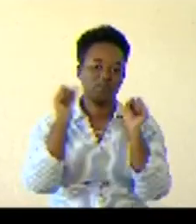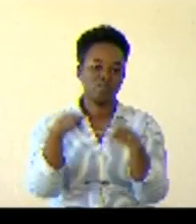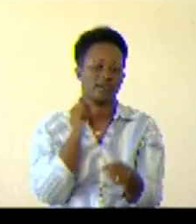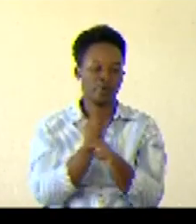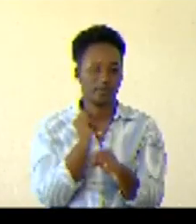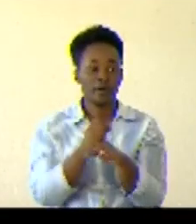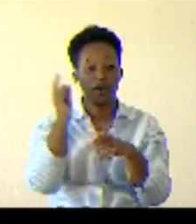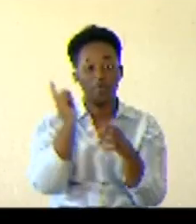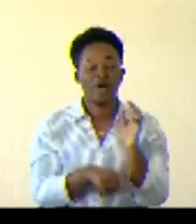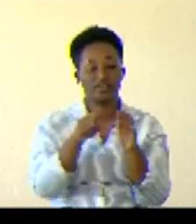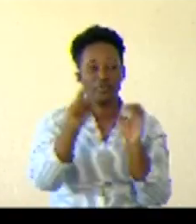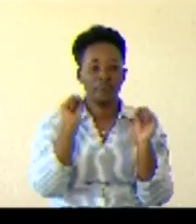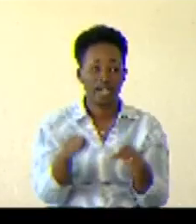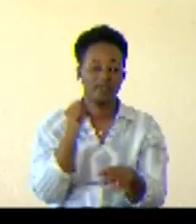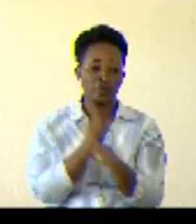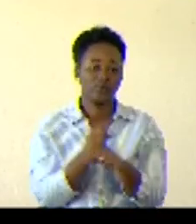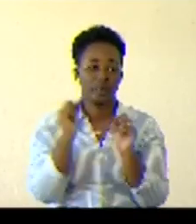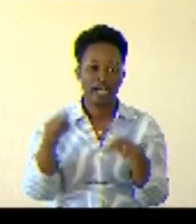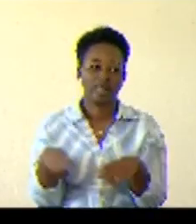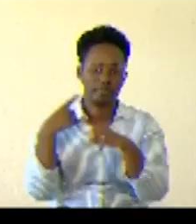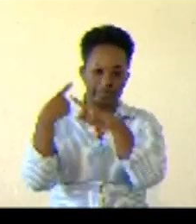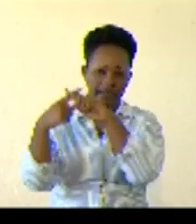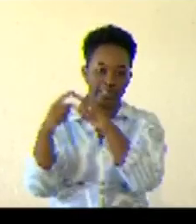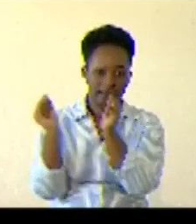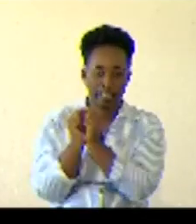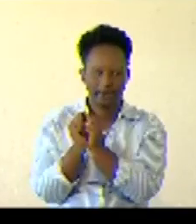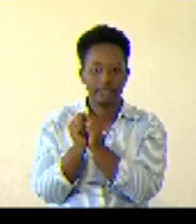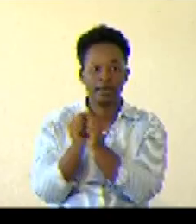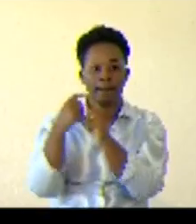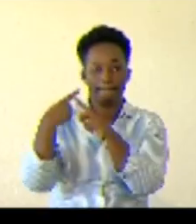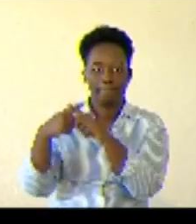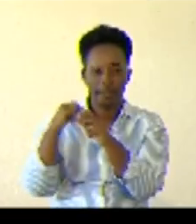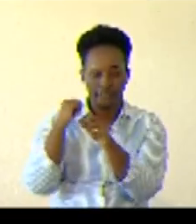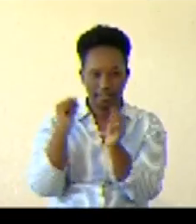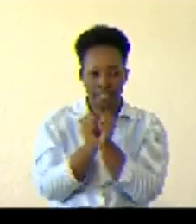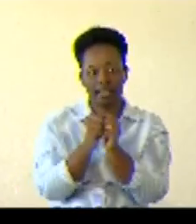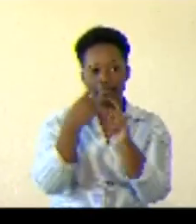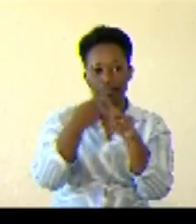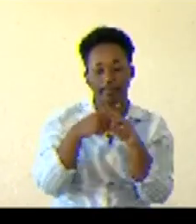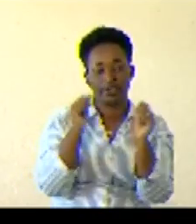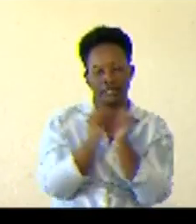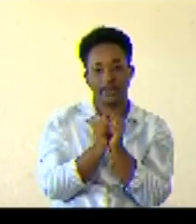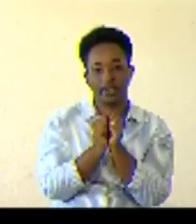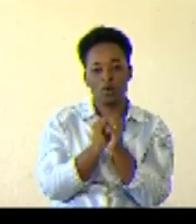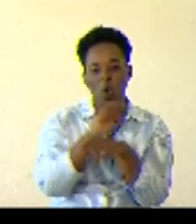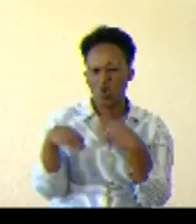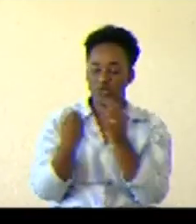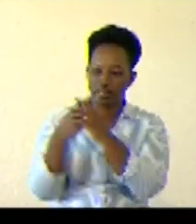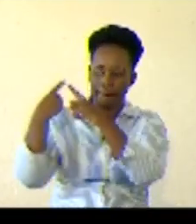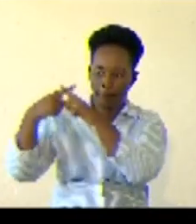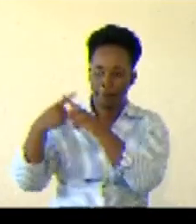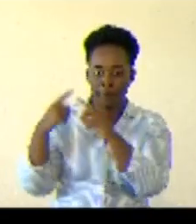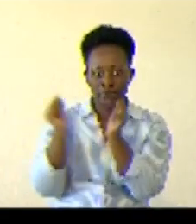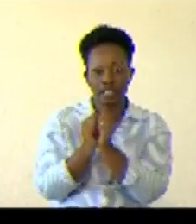What you can do, you can multiply 10 here, you multiply 10 here, you multiply 10 here. But